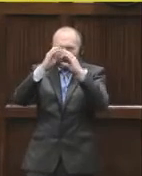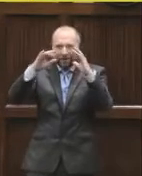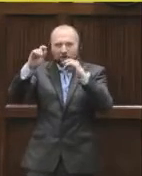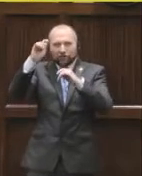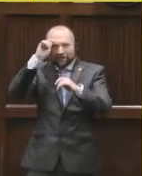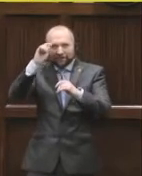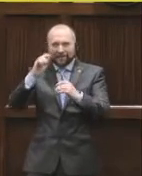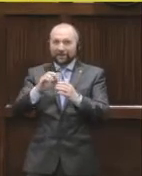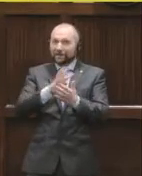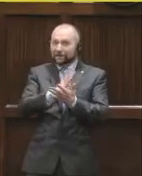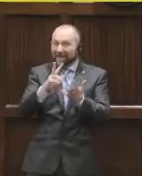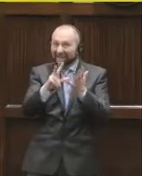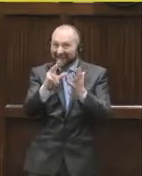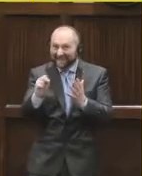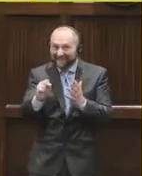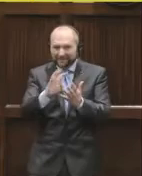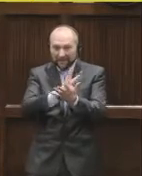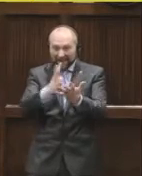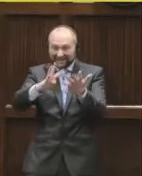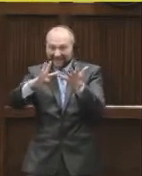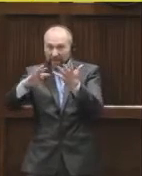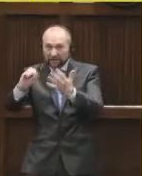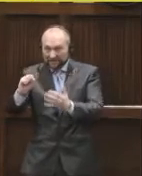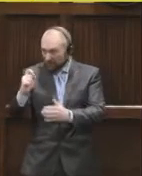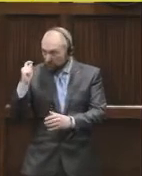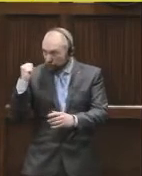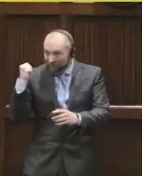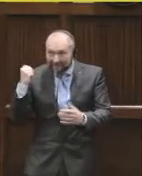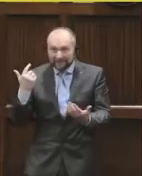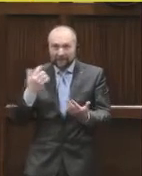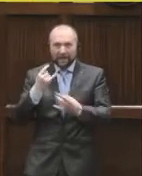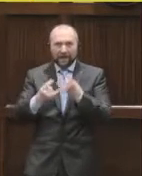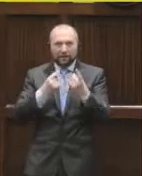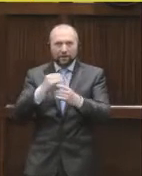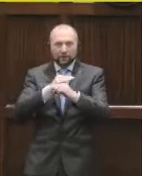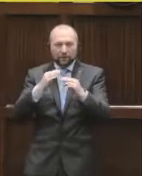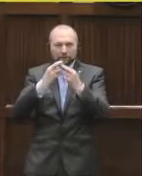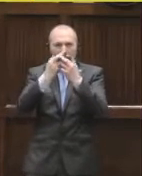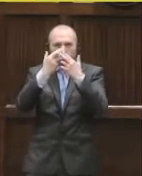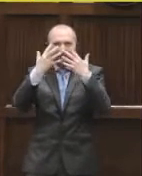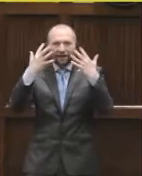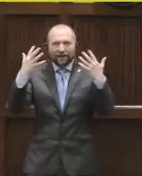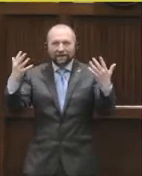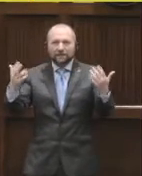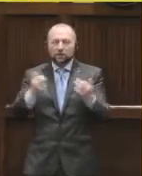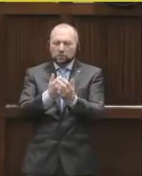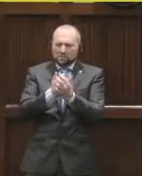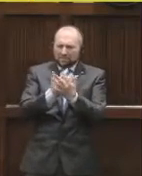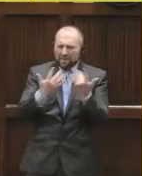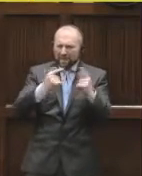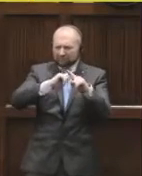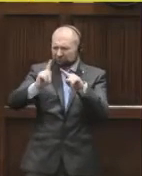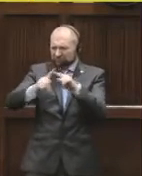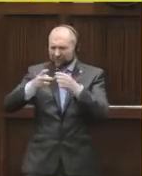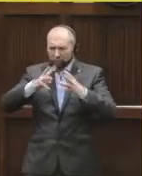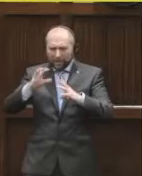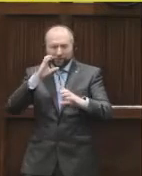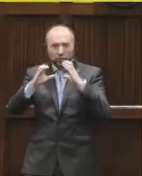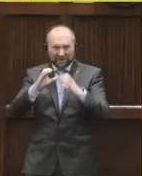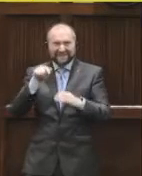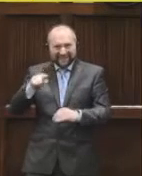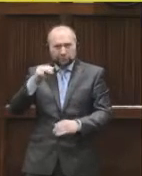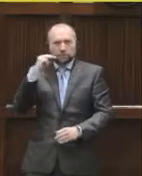90s, and it is only that recently. There's more enlightened thinking that multiple communication was what it was